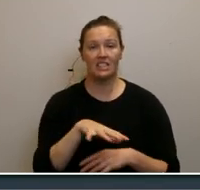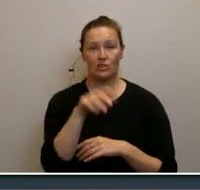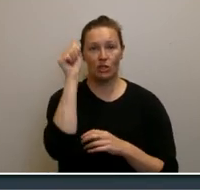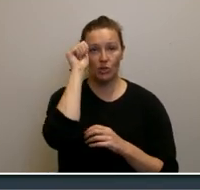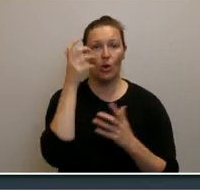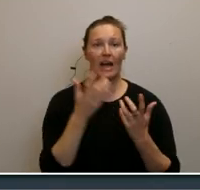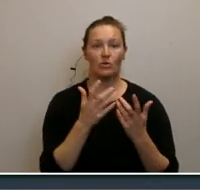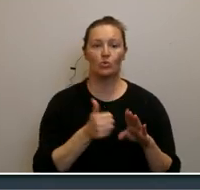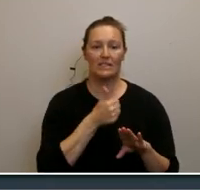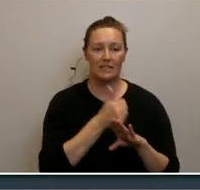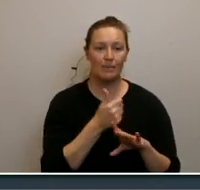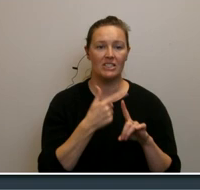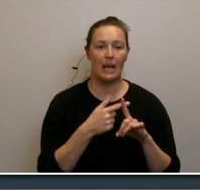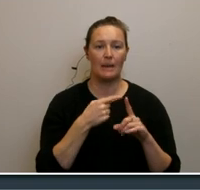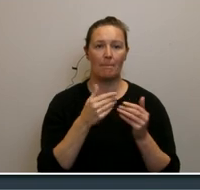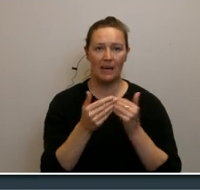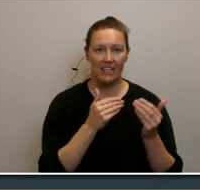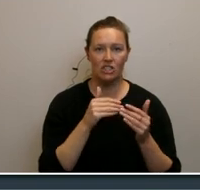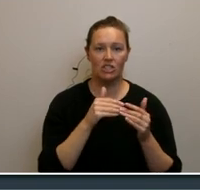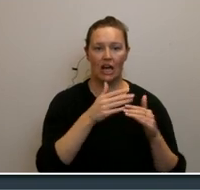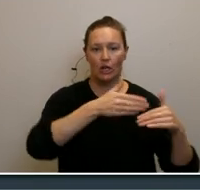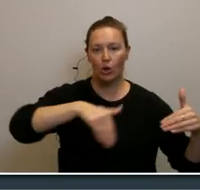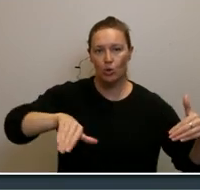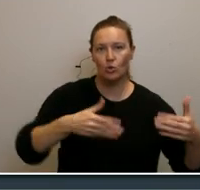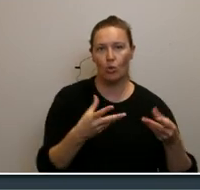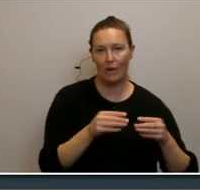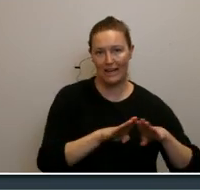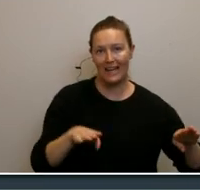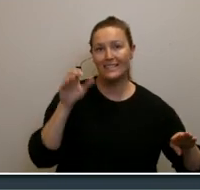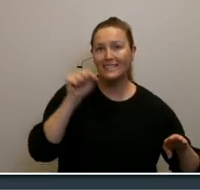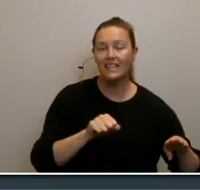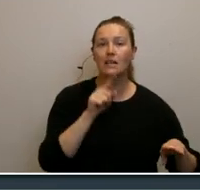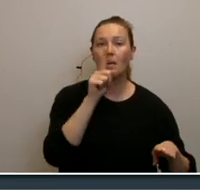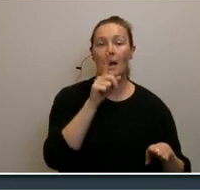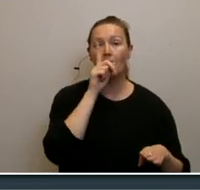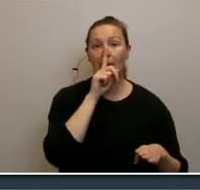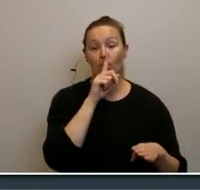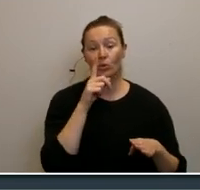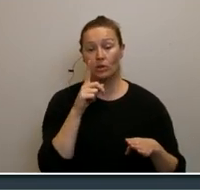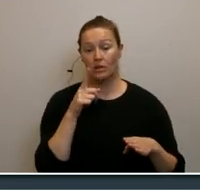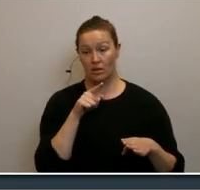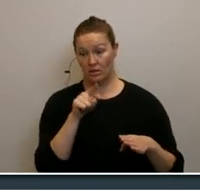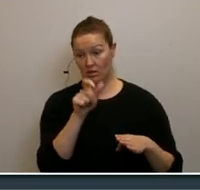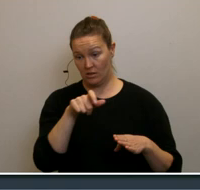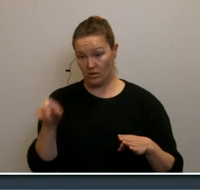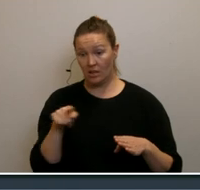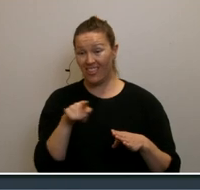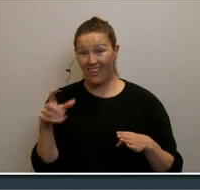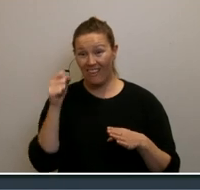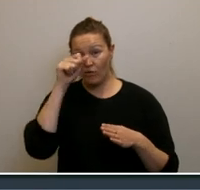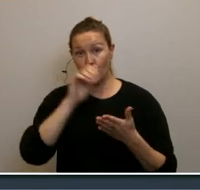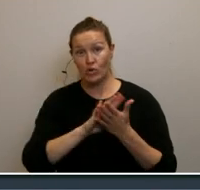to establish and manage a coastal wetland, but those with the practical experience and